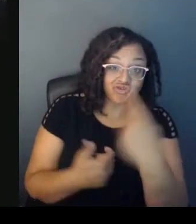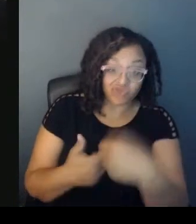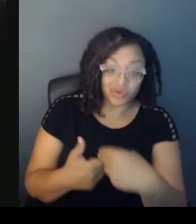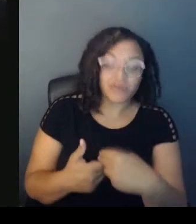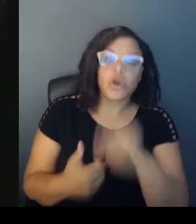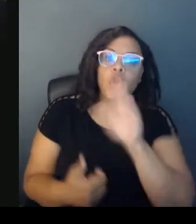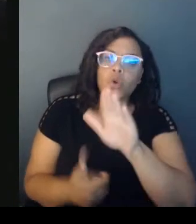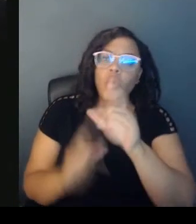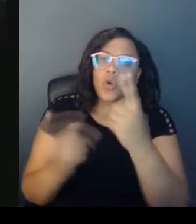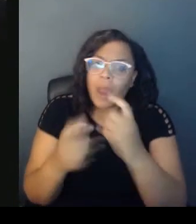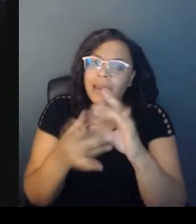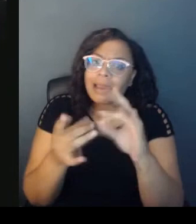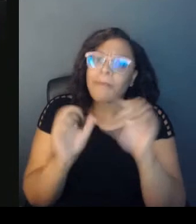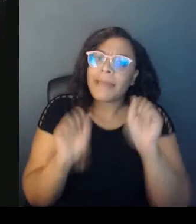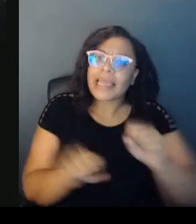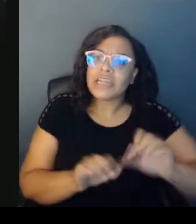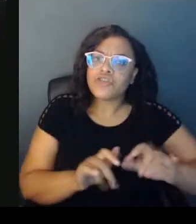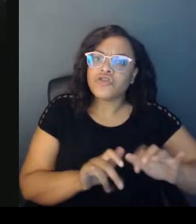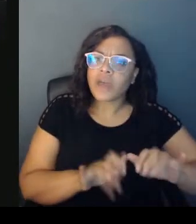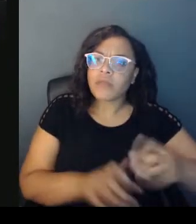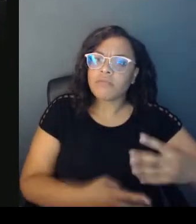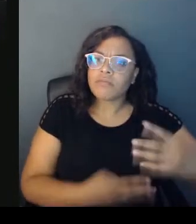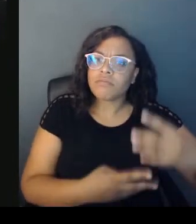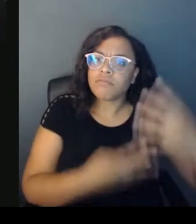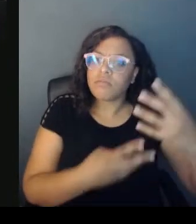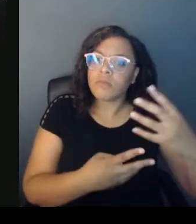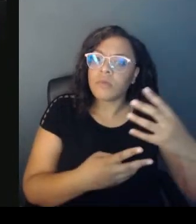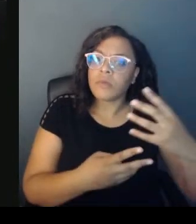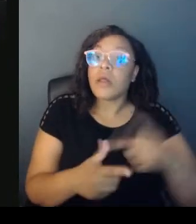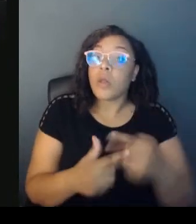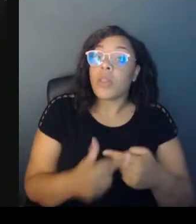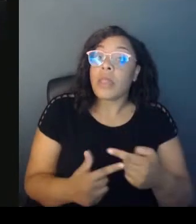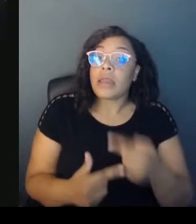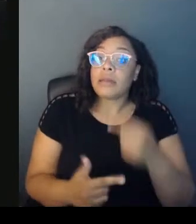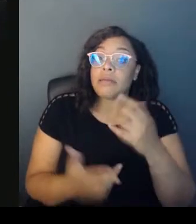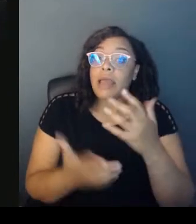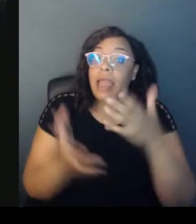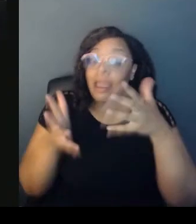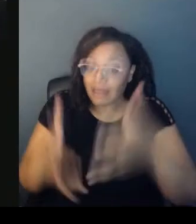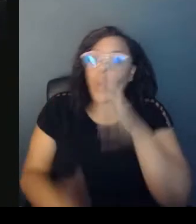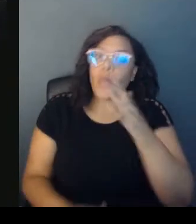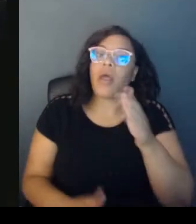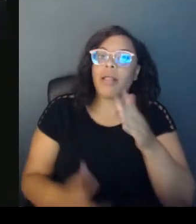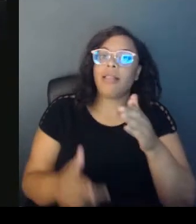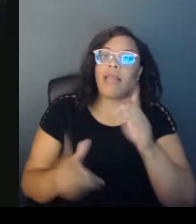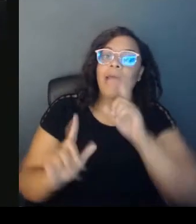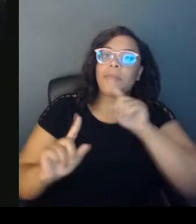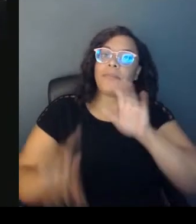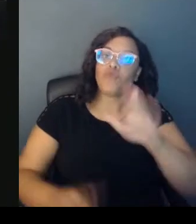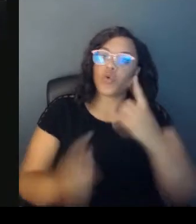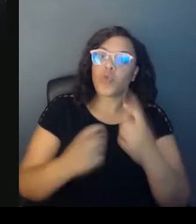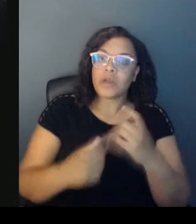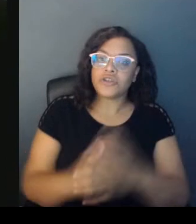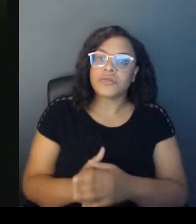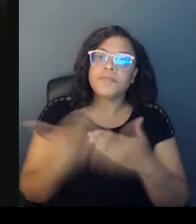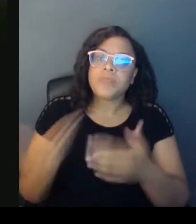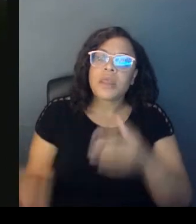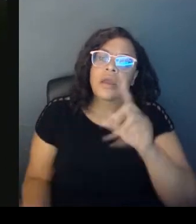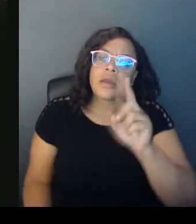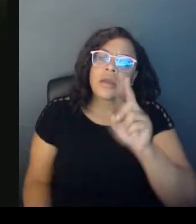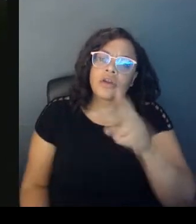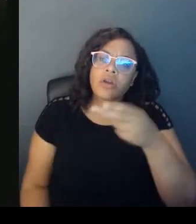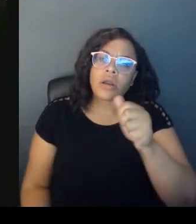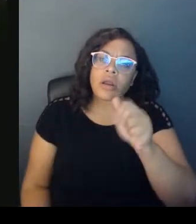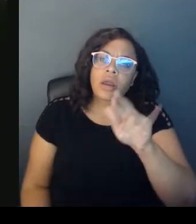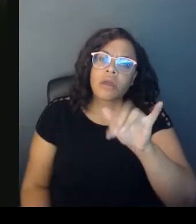you can put them in the chat. And we will take as many as we can. Dr. Hirston, can I ask you the same question? How did you come to your work? One of the things that I think we've